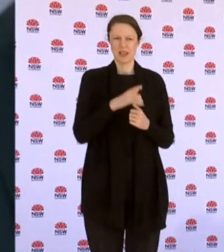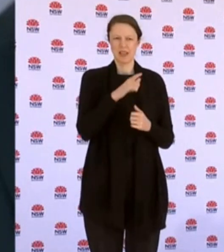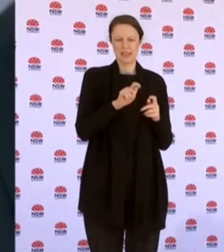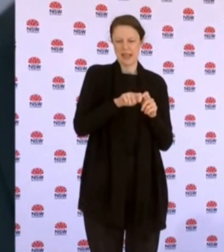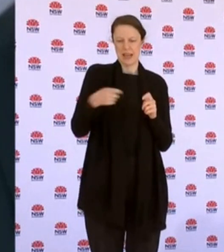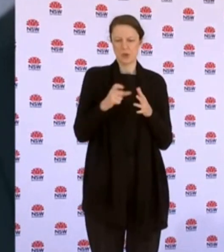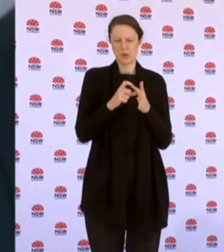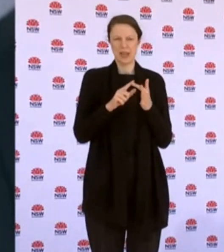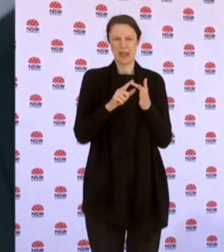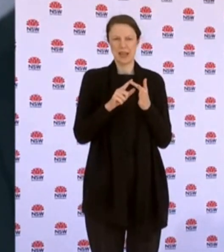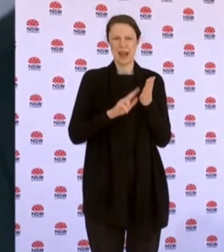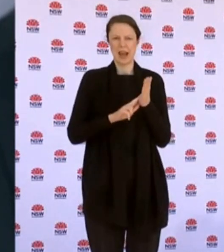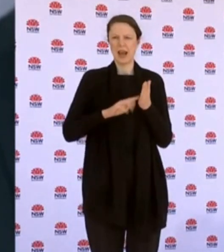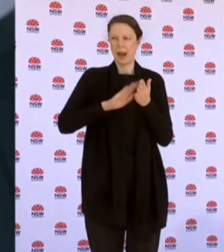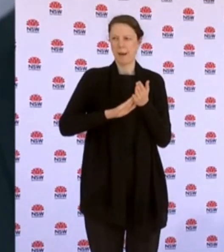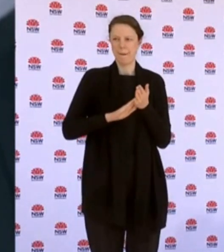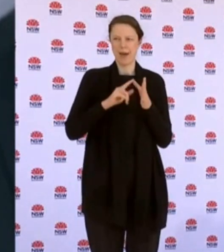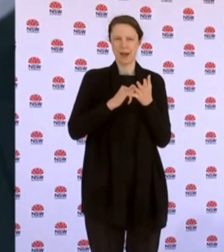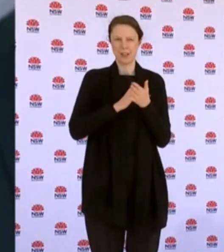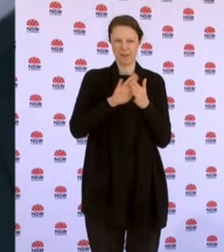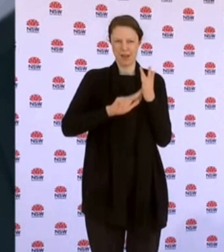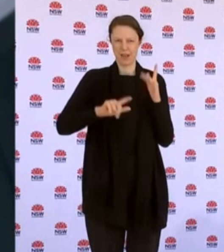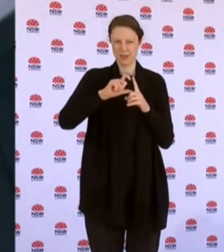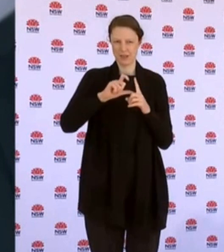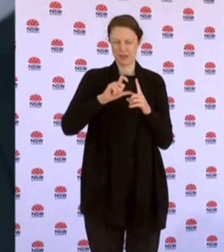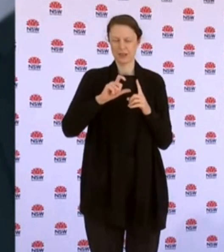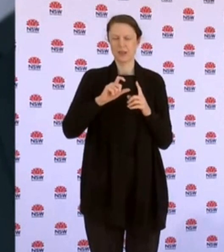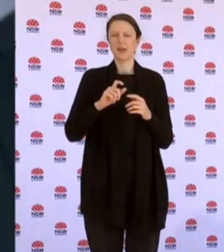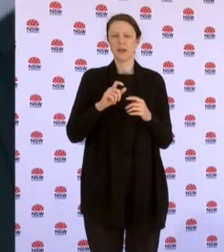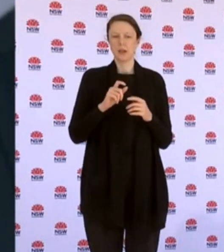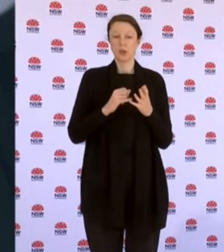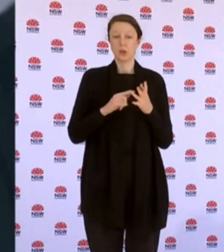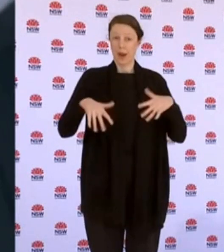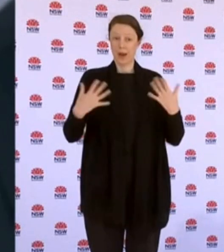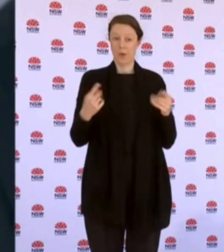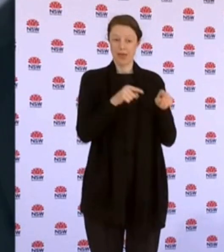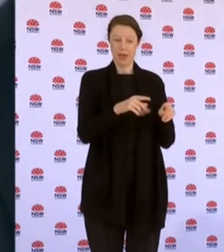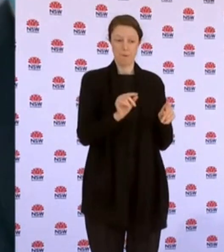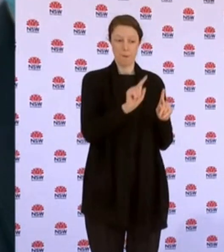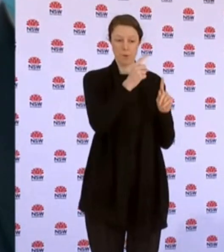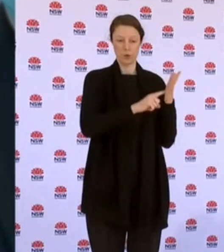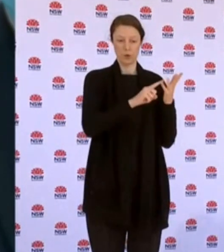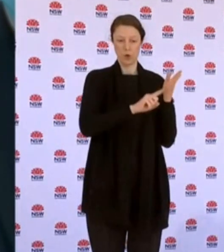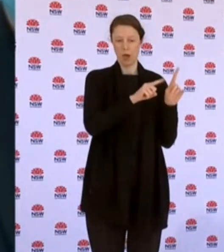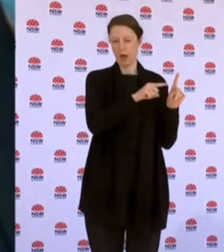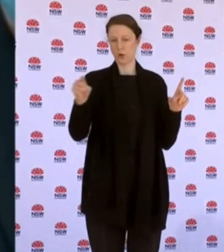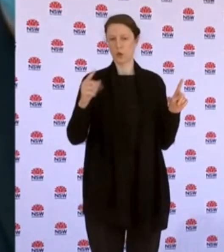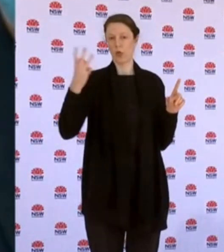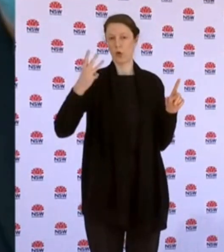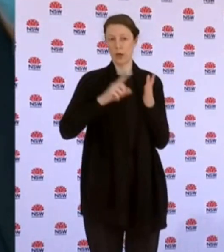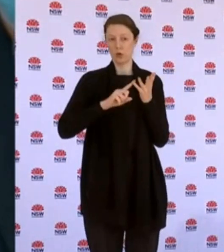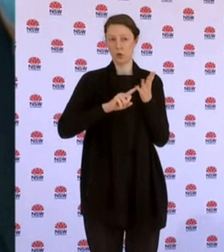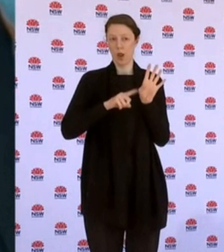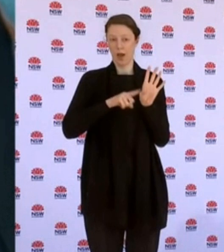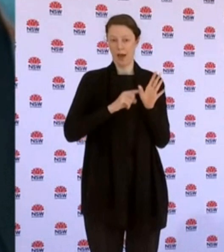9 cases associated with it. So anyone who was on the site from the 1st of July to the 13th of July is considered a